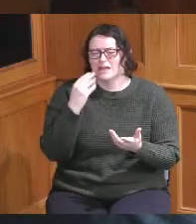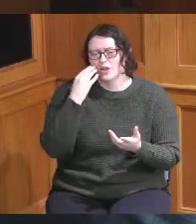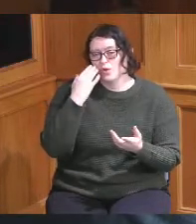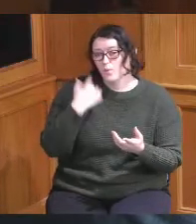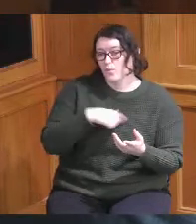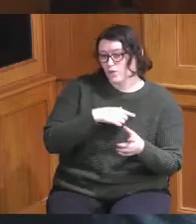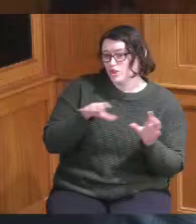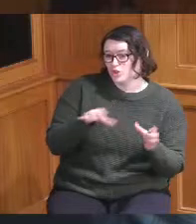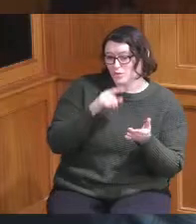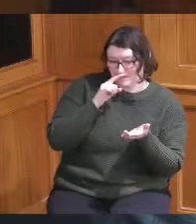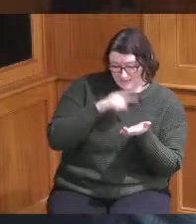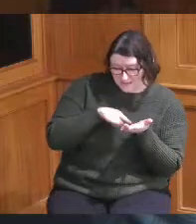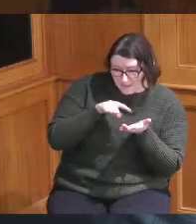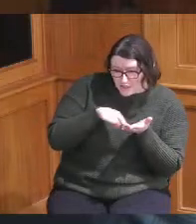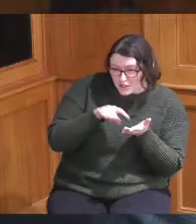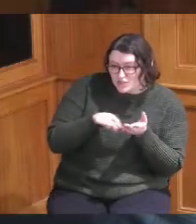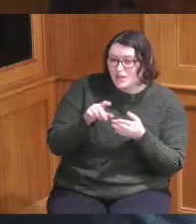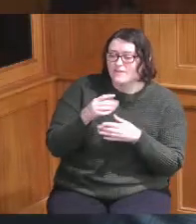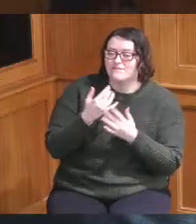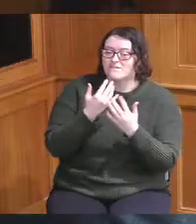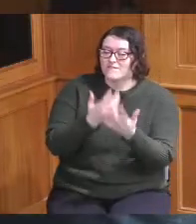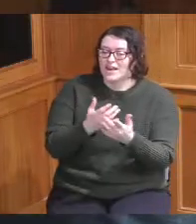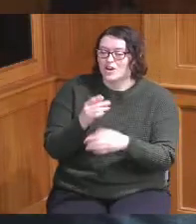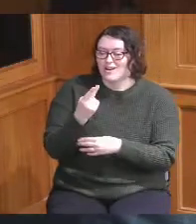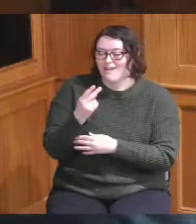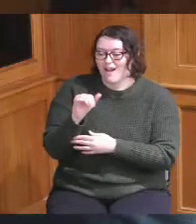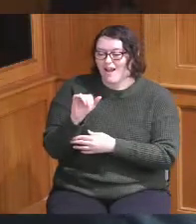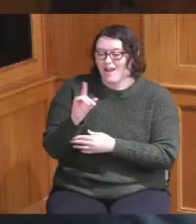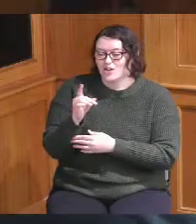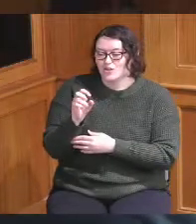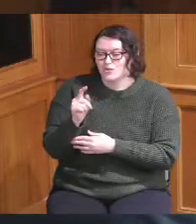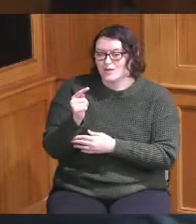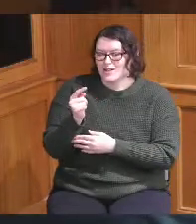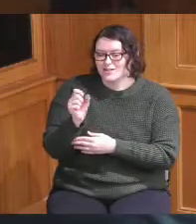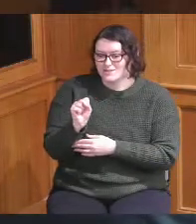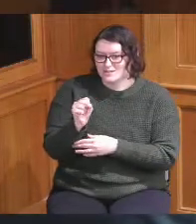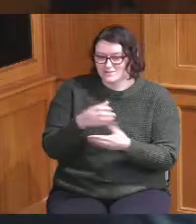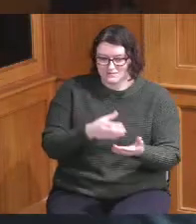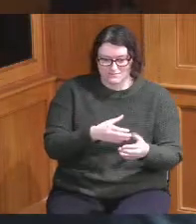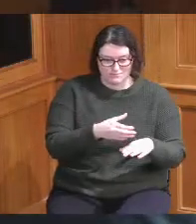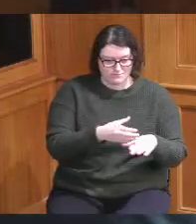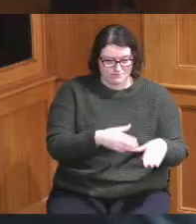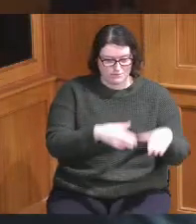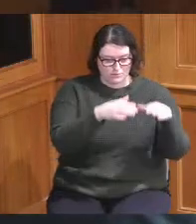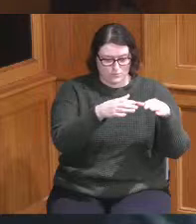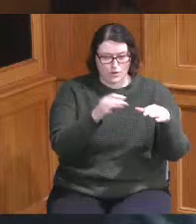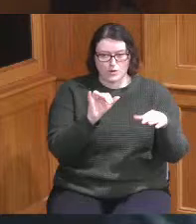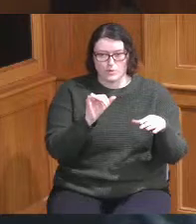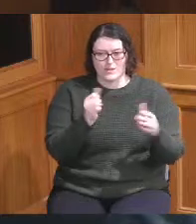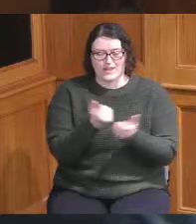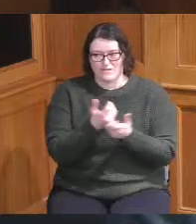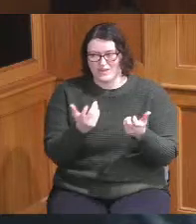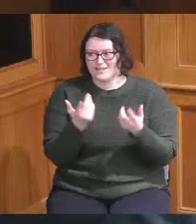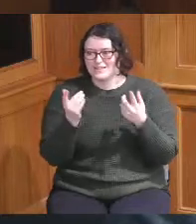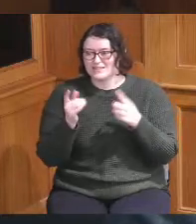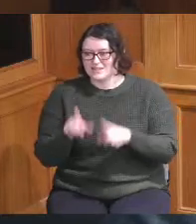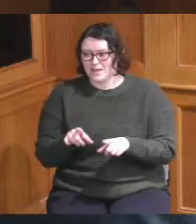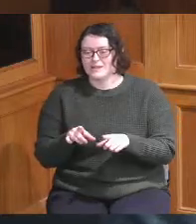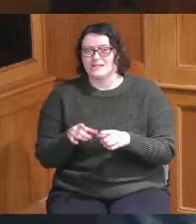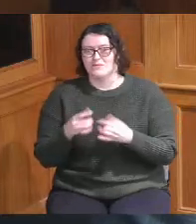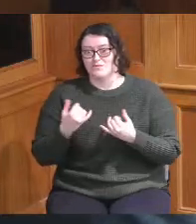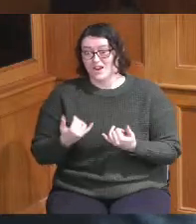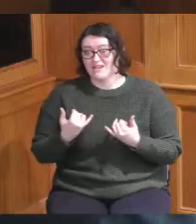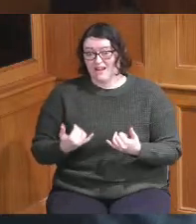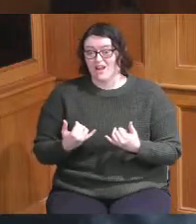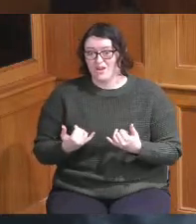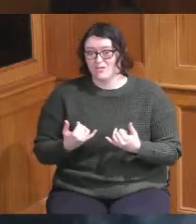do inspections of fire hydrants, and I just would like to, with everything that happened, obviously, or happening